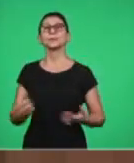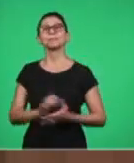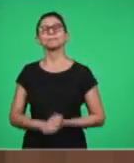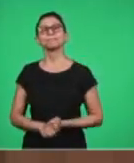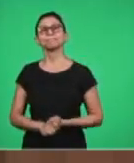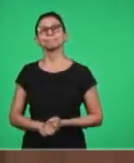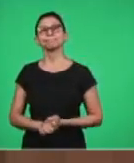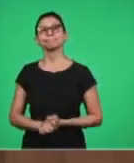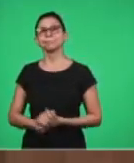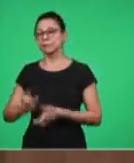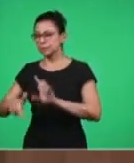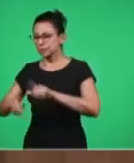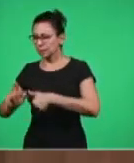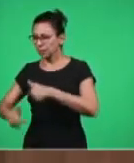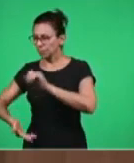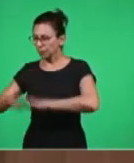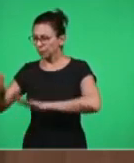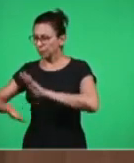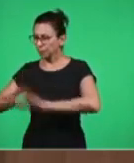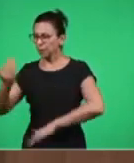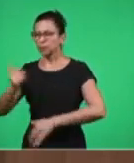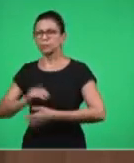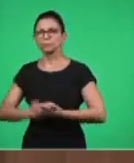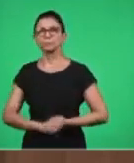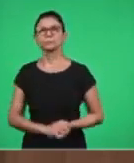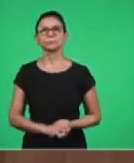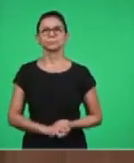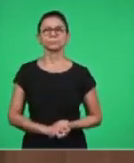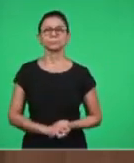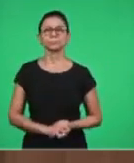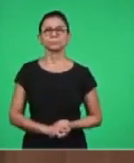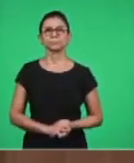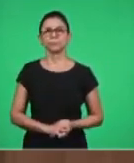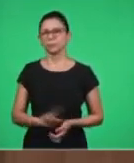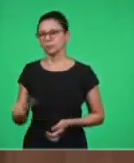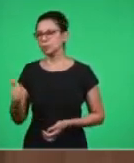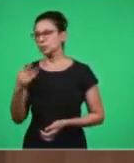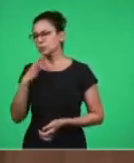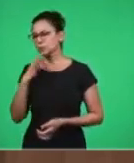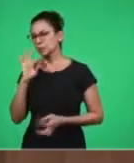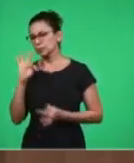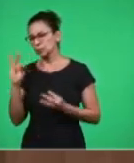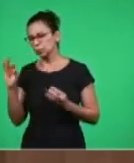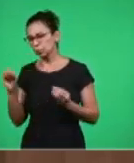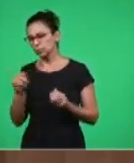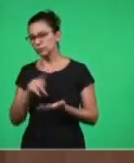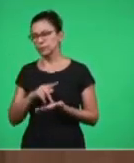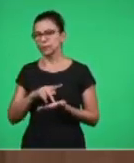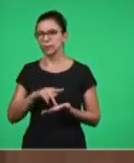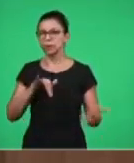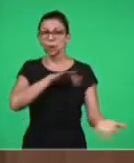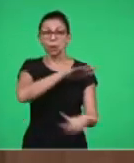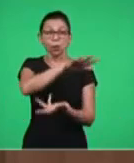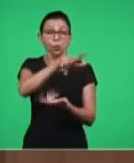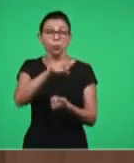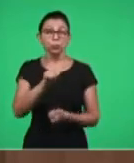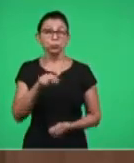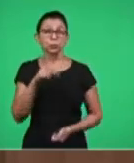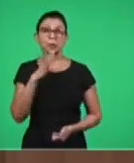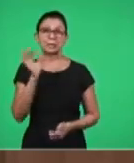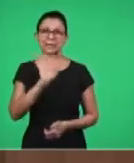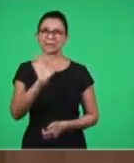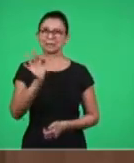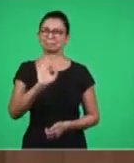Israel. So let's go. We're going, but the message was delivered. No one was able to do this. The